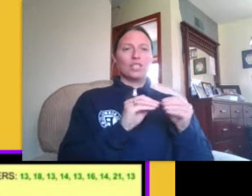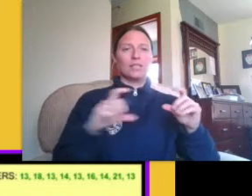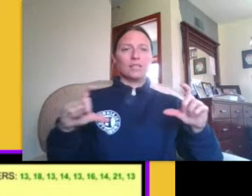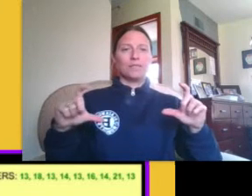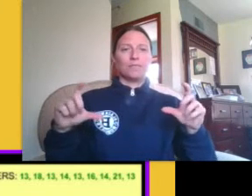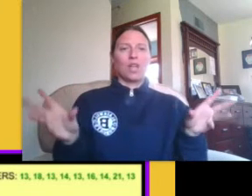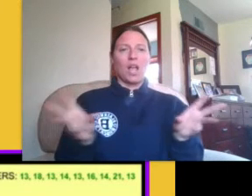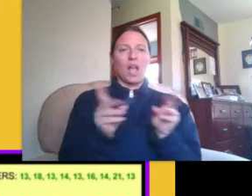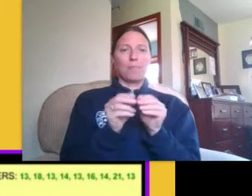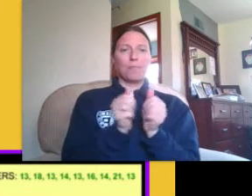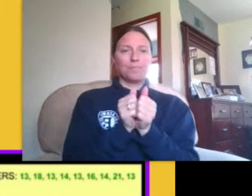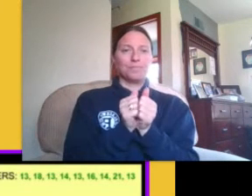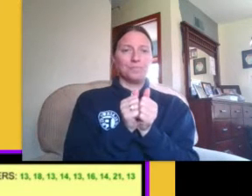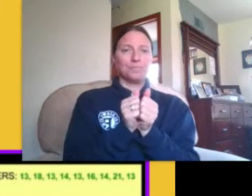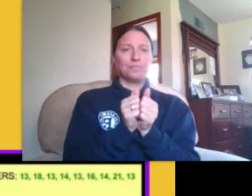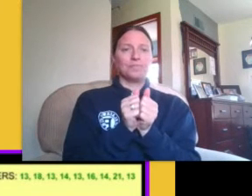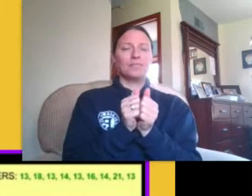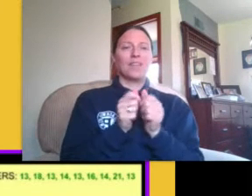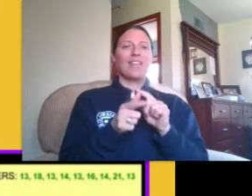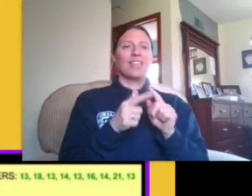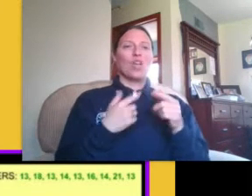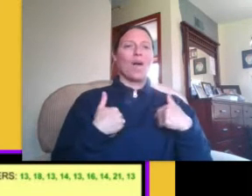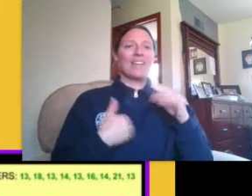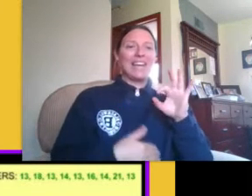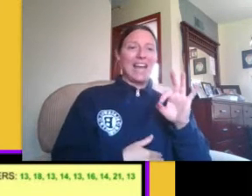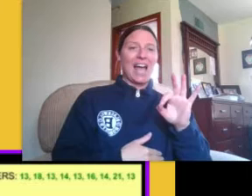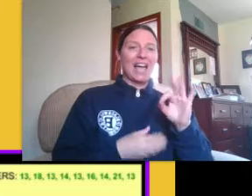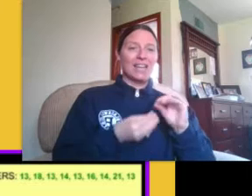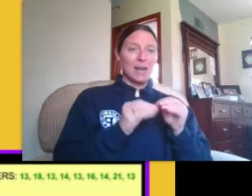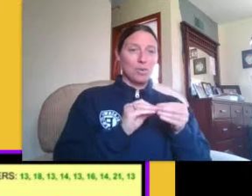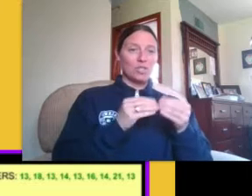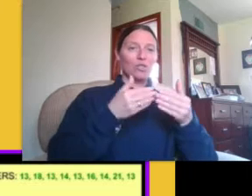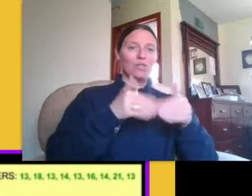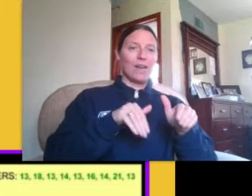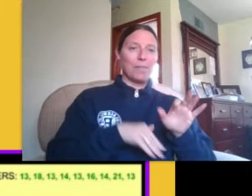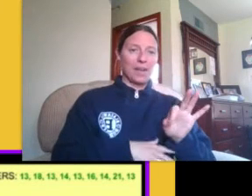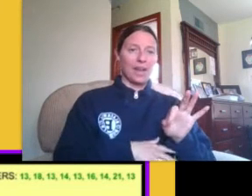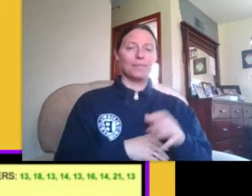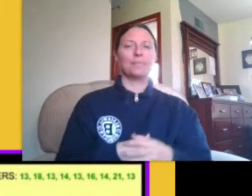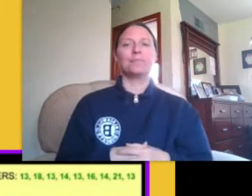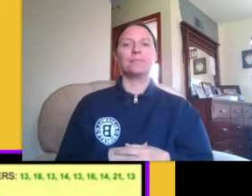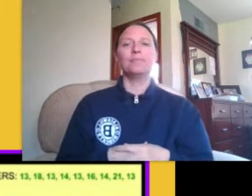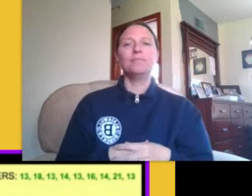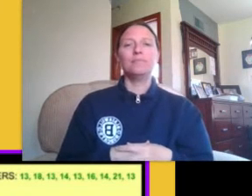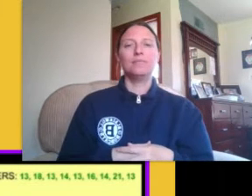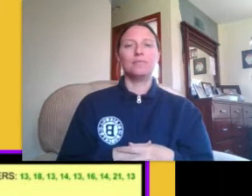the numbers in the parentheses and then you divide by 9 because there's 9 numbers in the set.